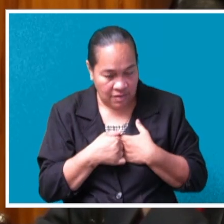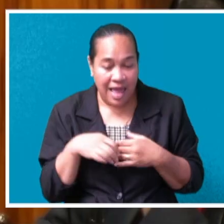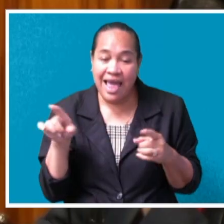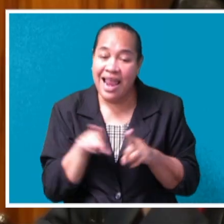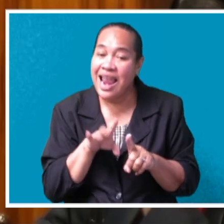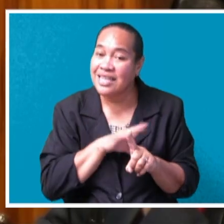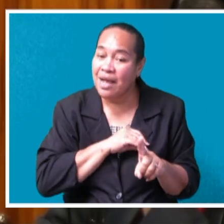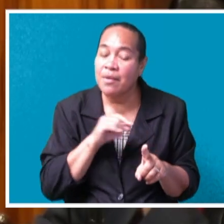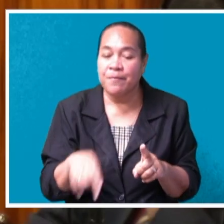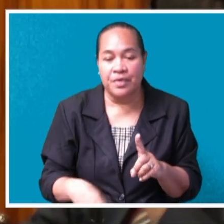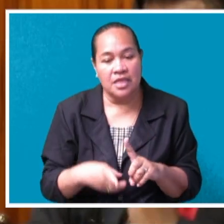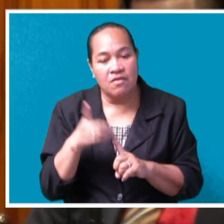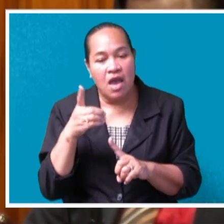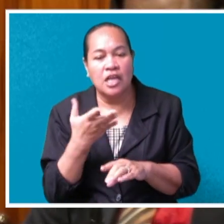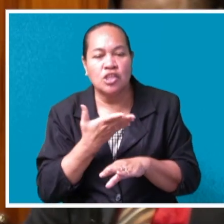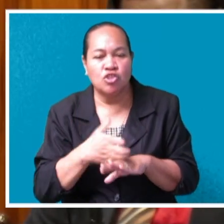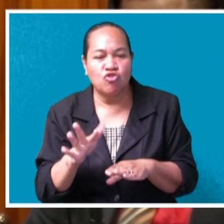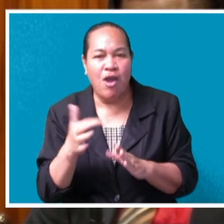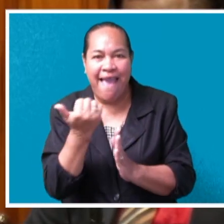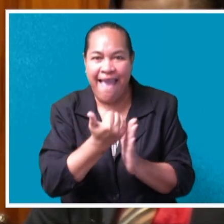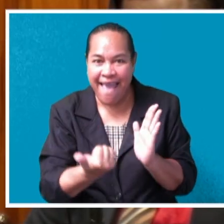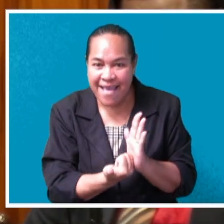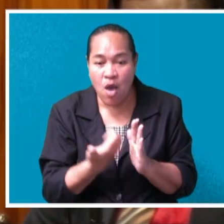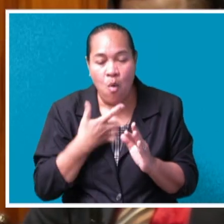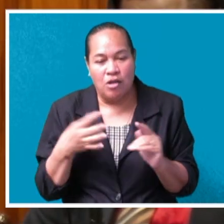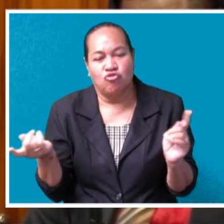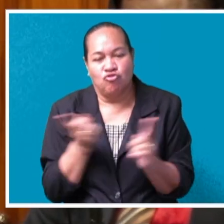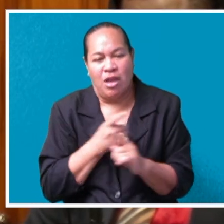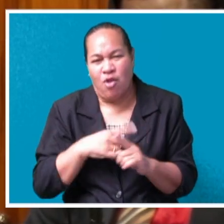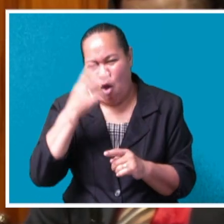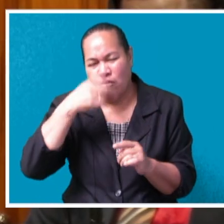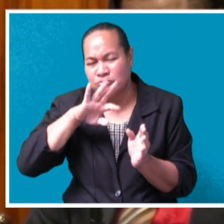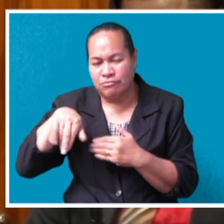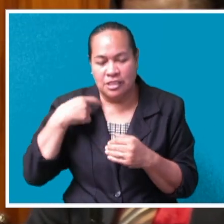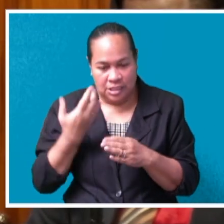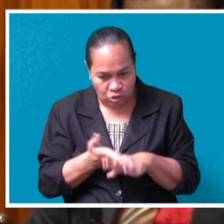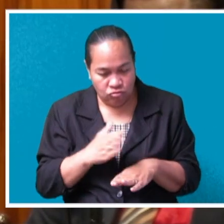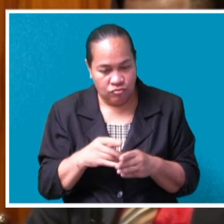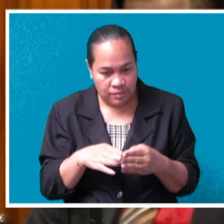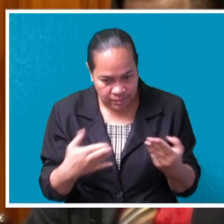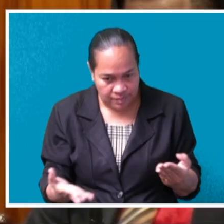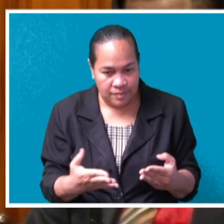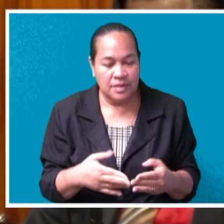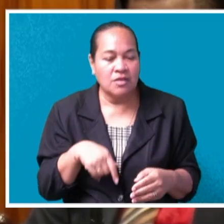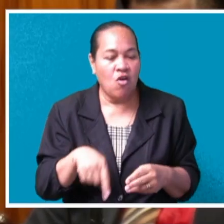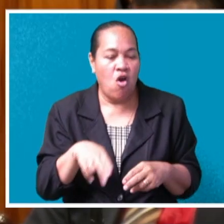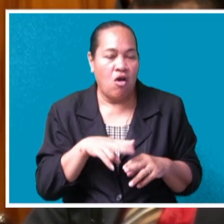the development of a new Defence Act to modernize the legal framework governing the Republic of Fiji military